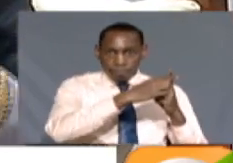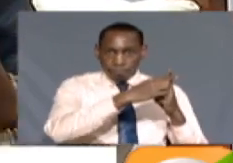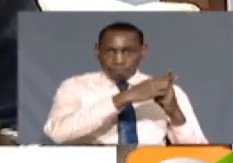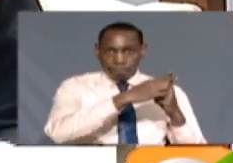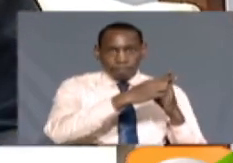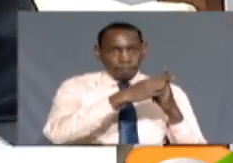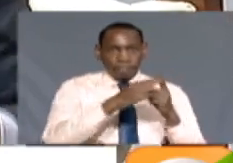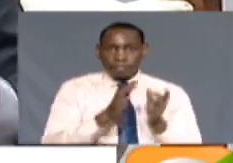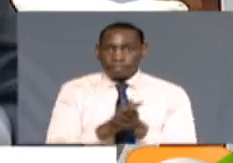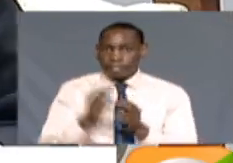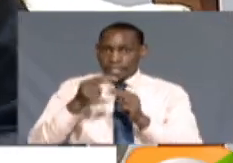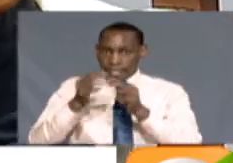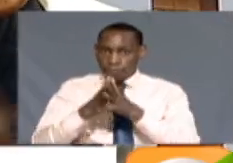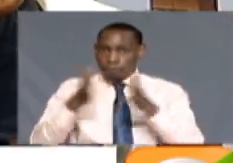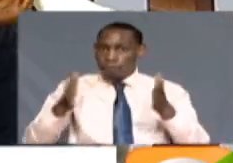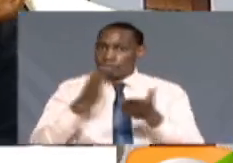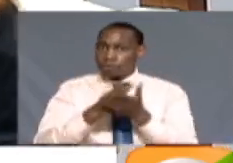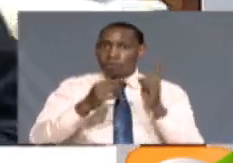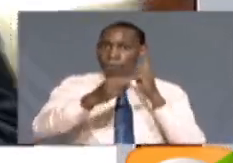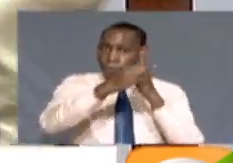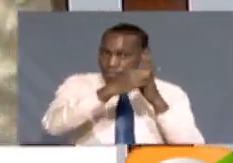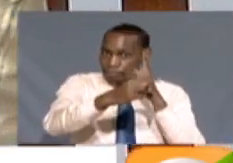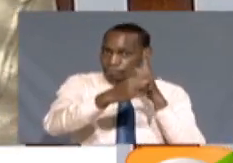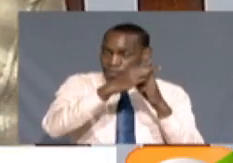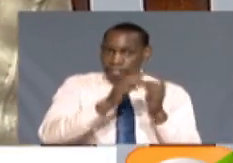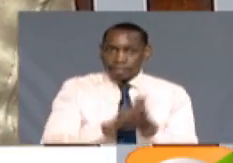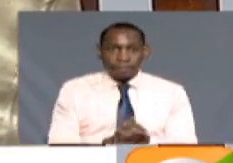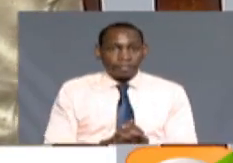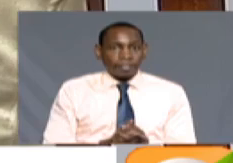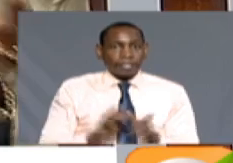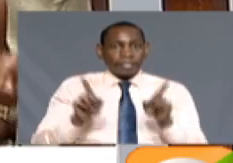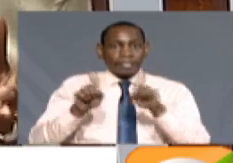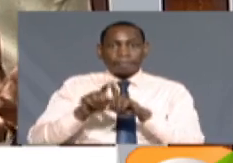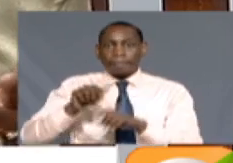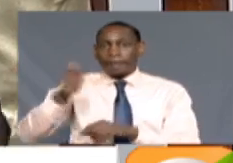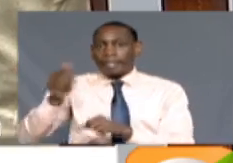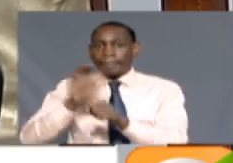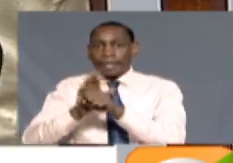His popularity is a positive popularity. Mm. And we have so